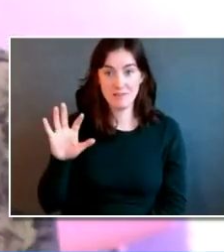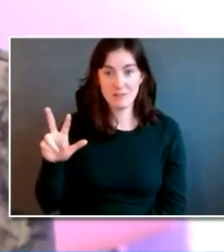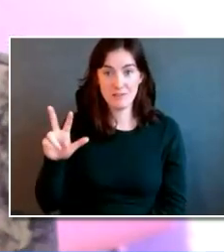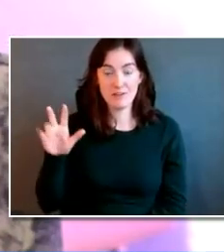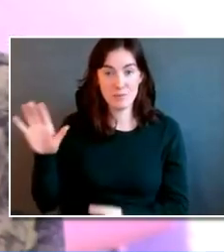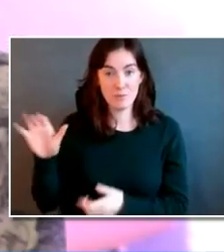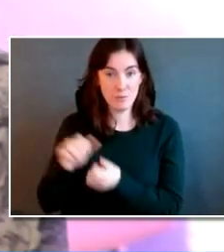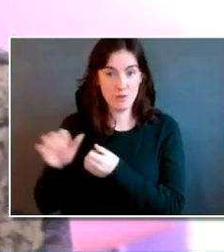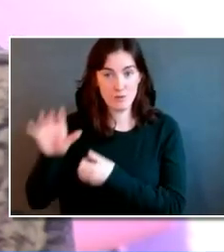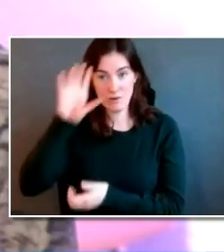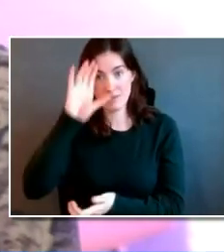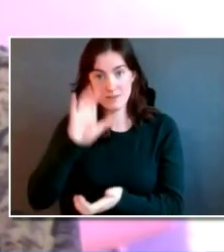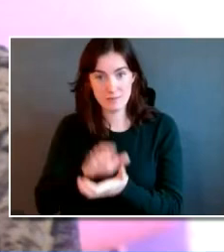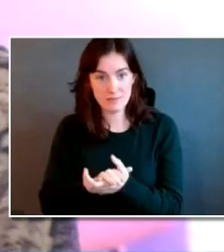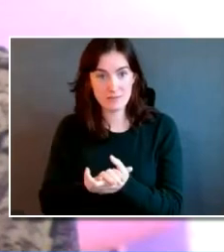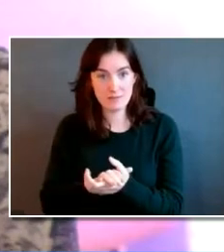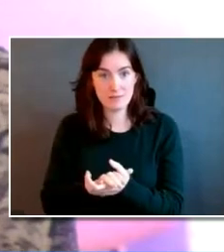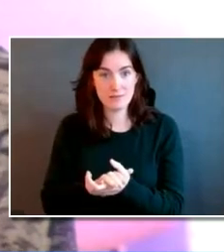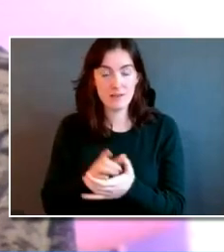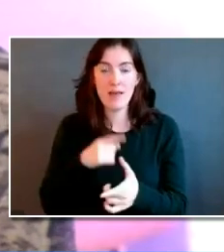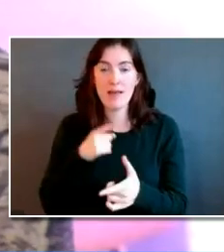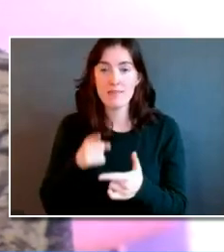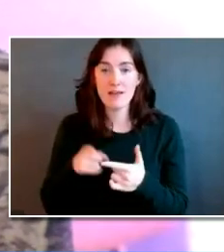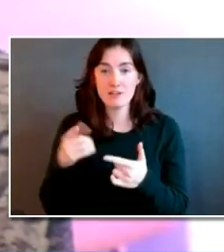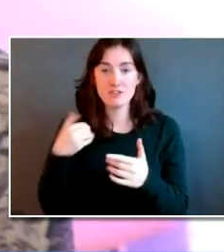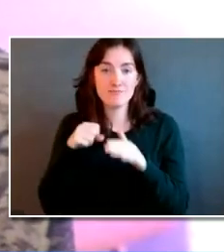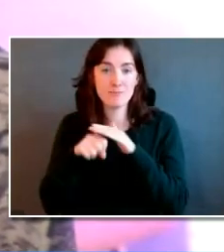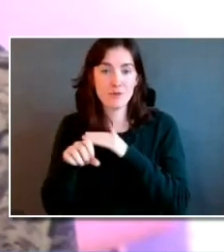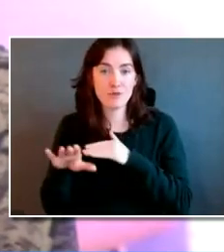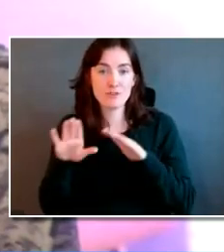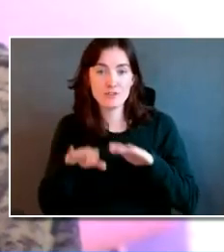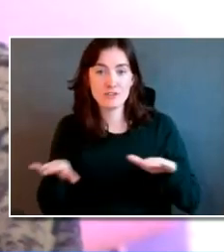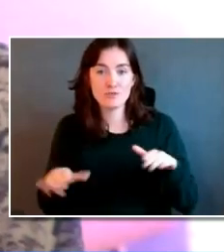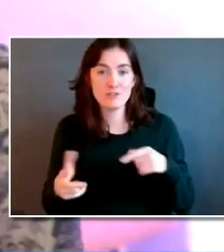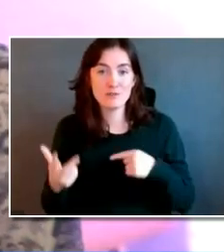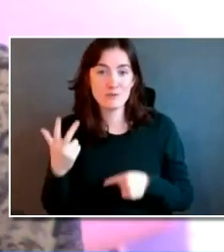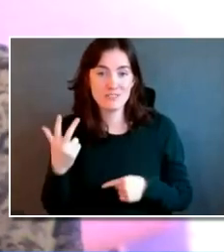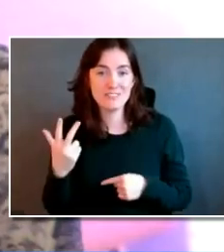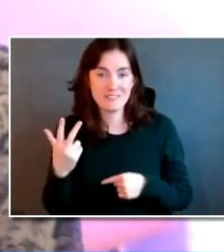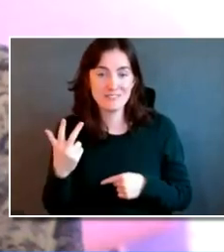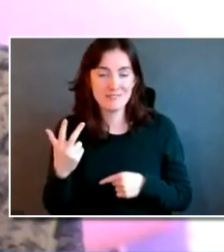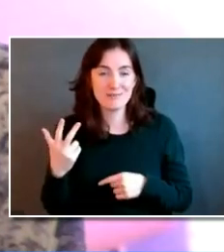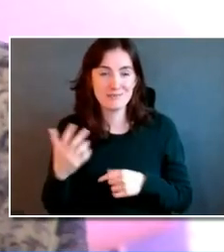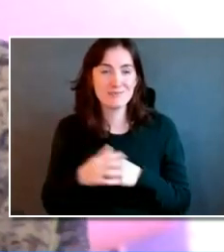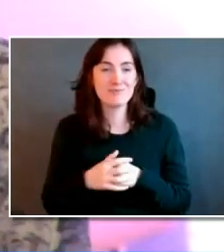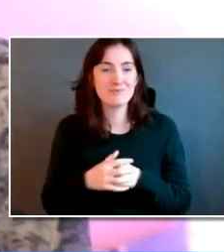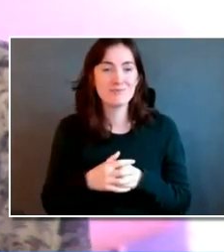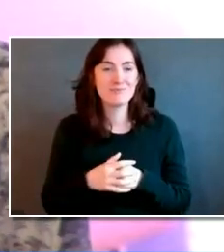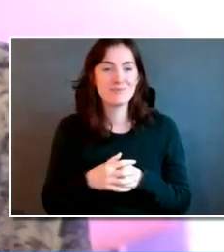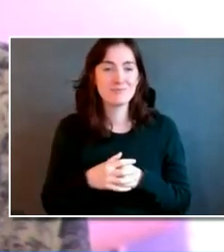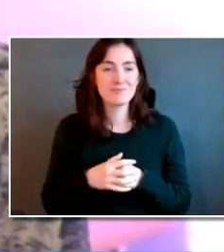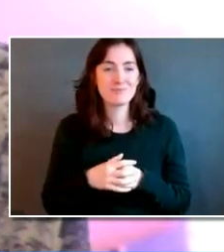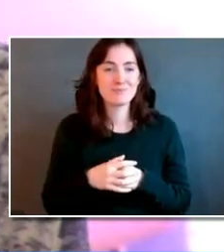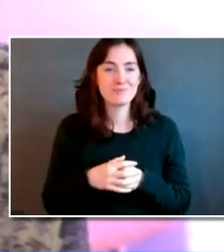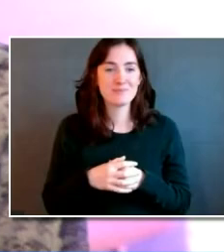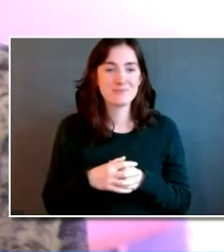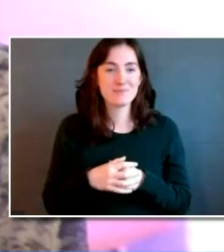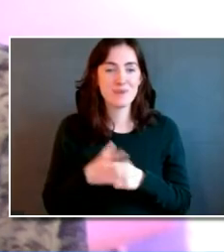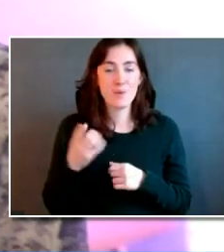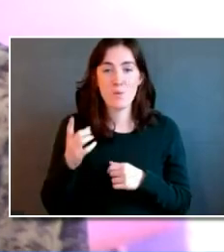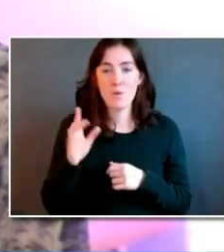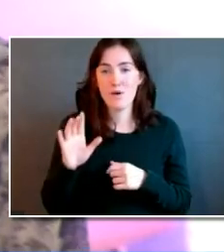husband, and then she had her children later on. She had 3 children. And one of her